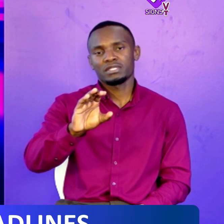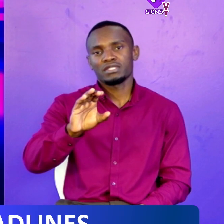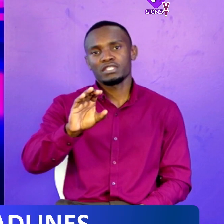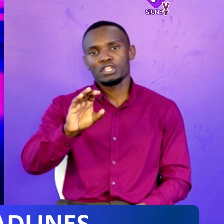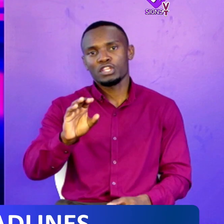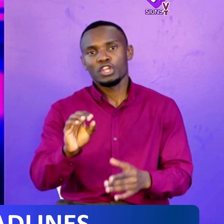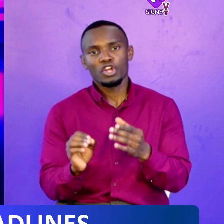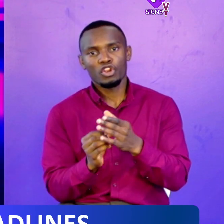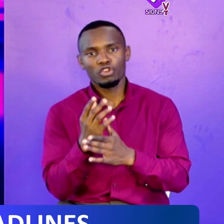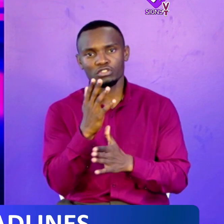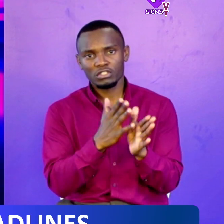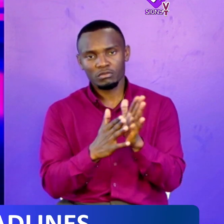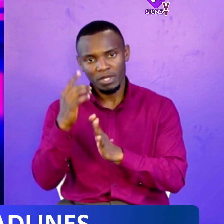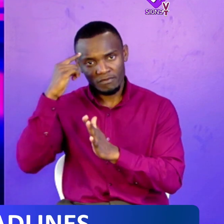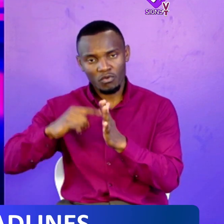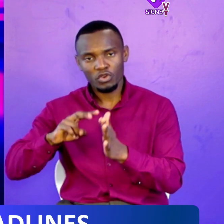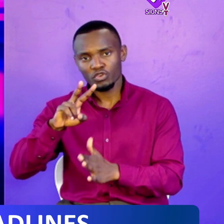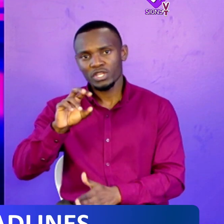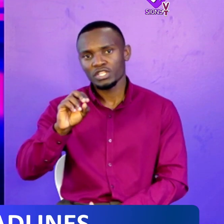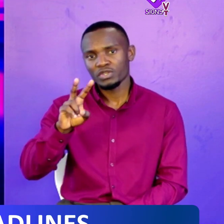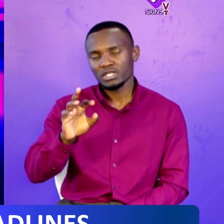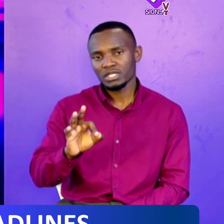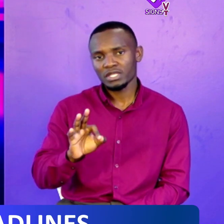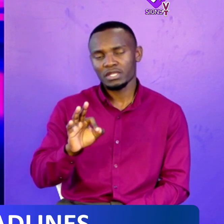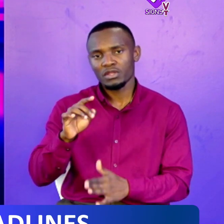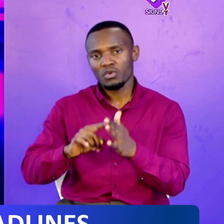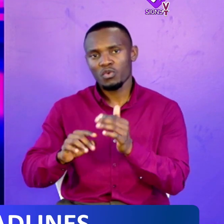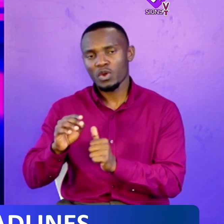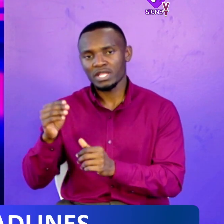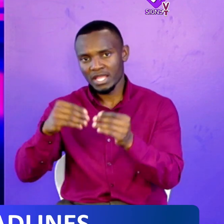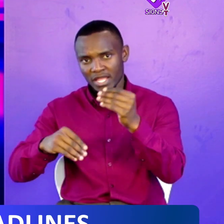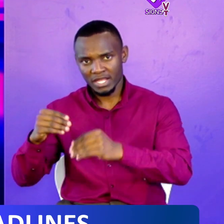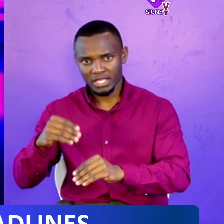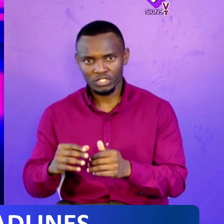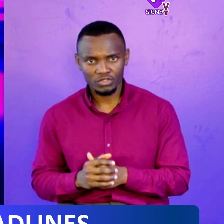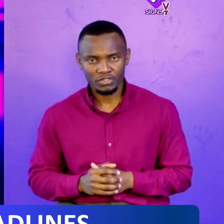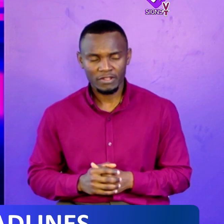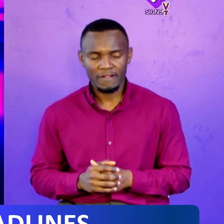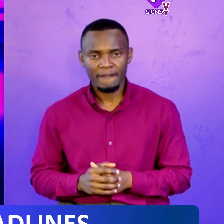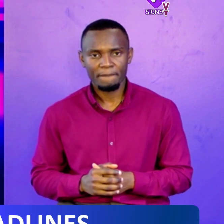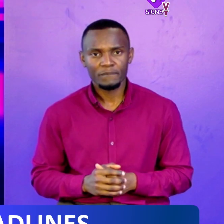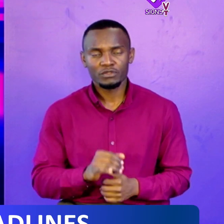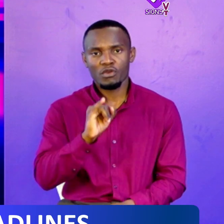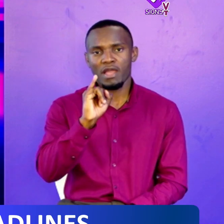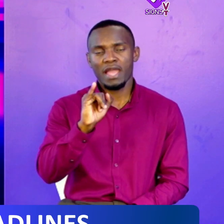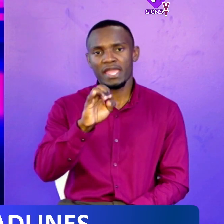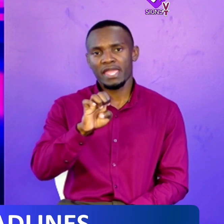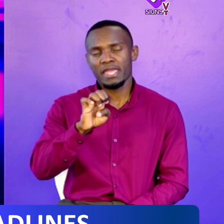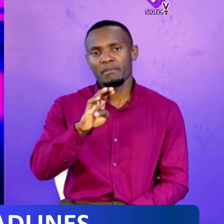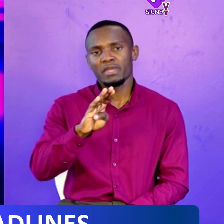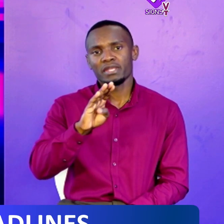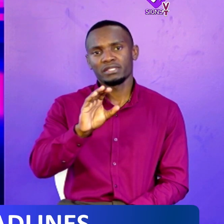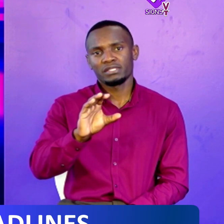for 23 by-elections set for November 27th. Now the Independent Electoral and Boundaries